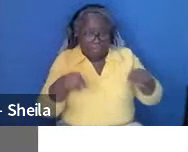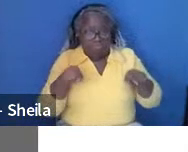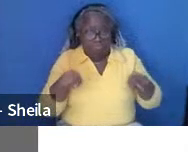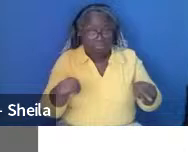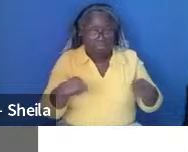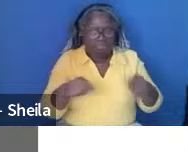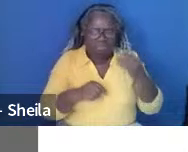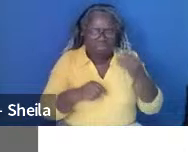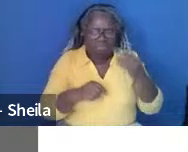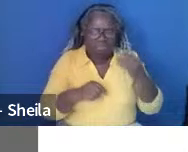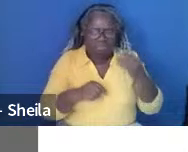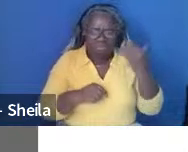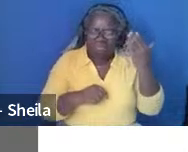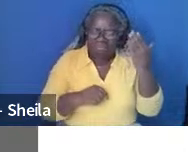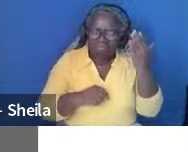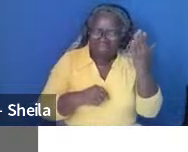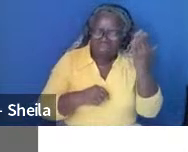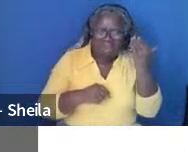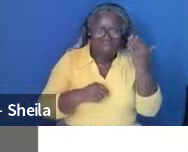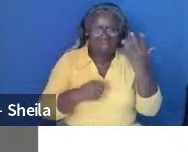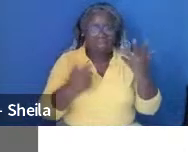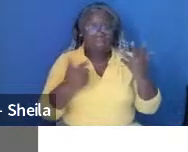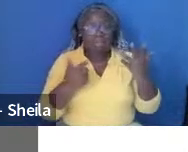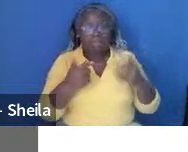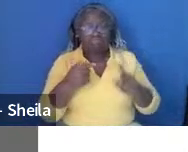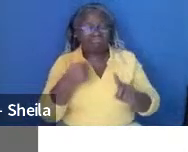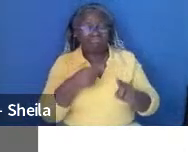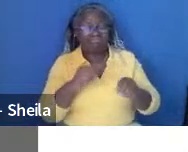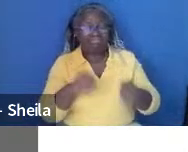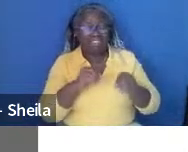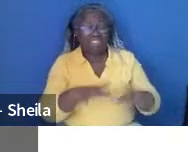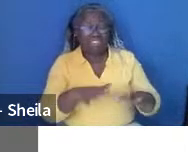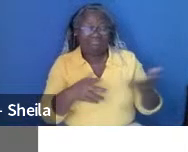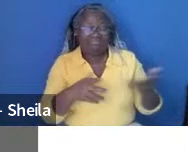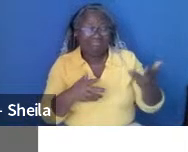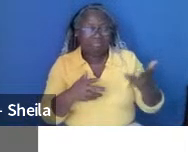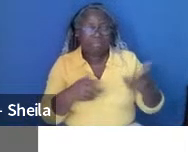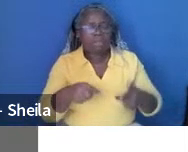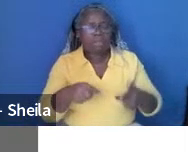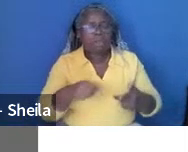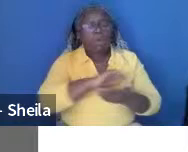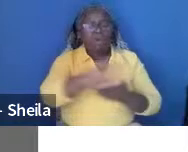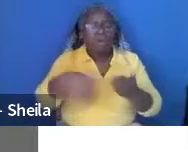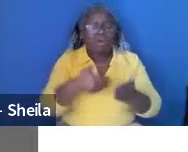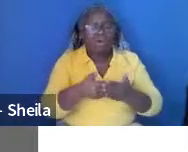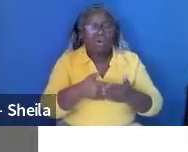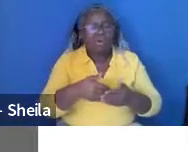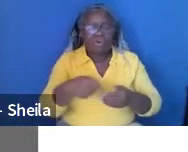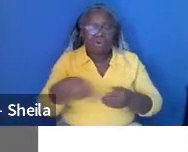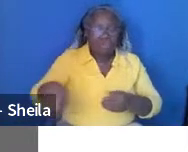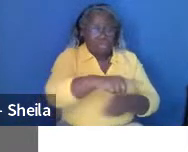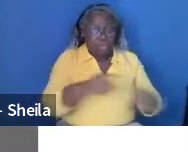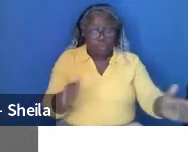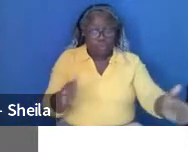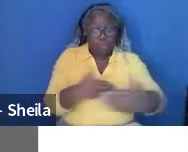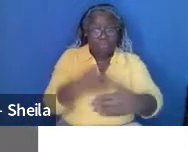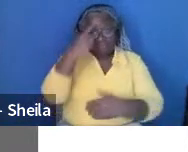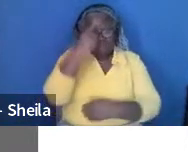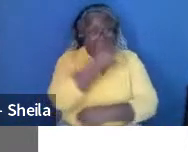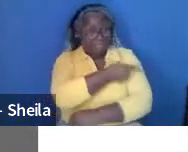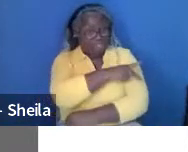patient bedrooms have to have a window. So all of those rooms are obviously on the outside edge where you can have a